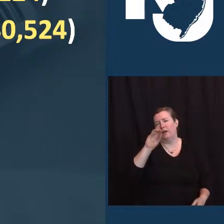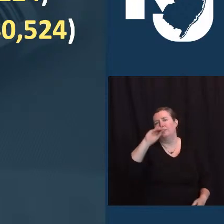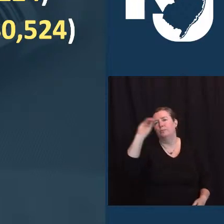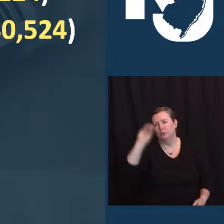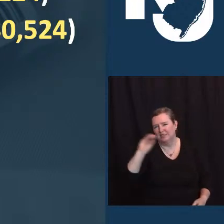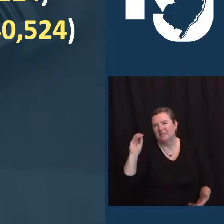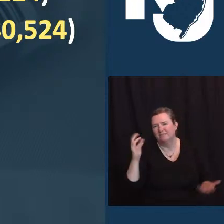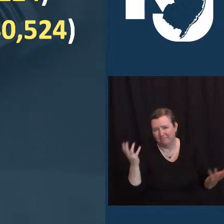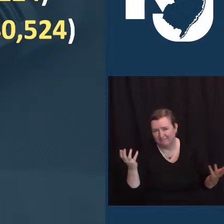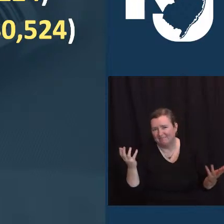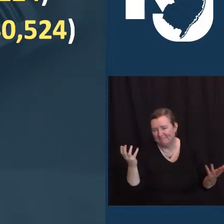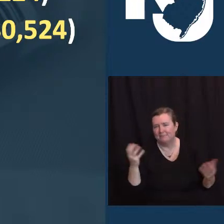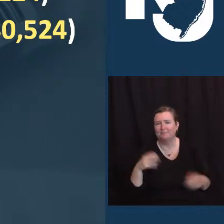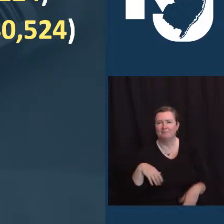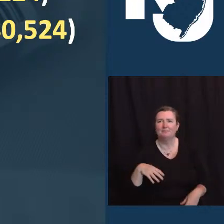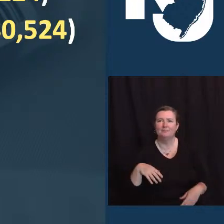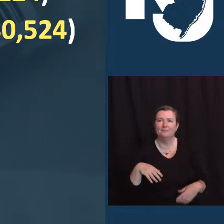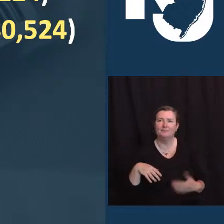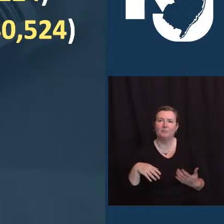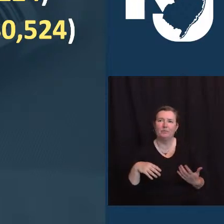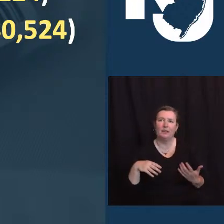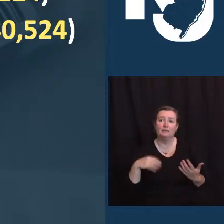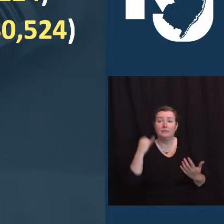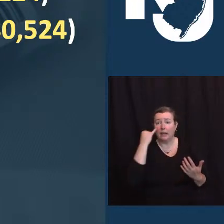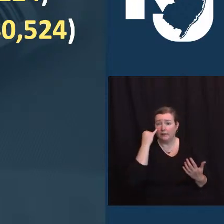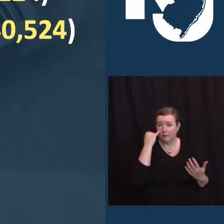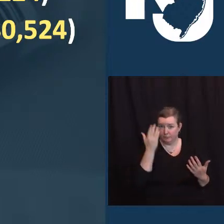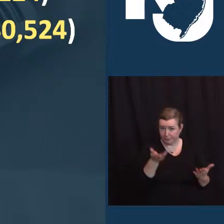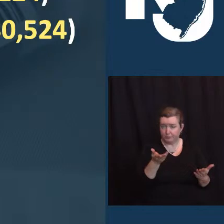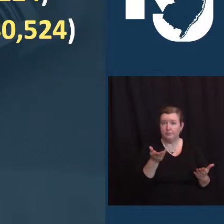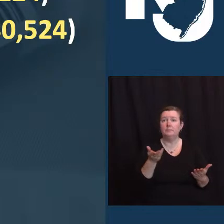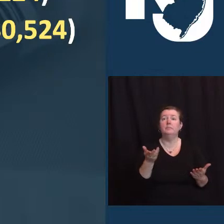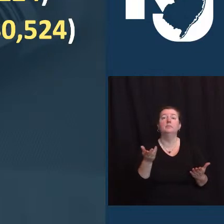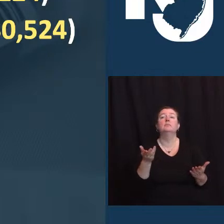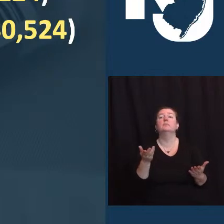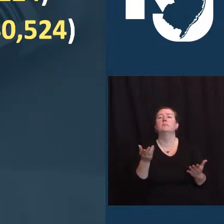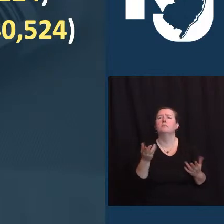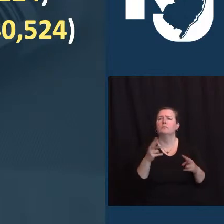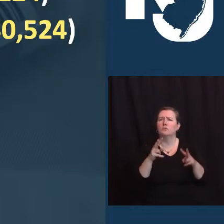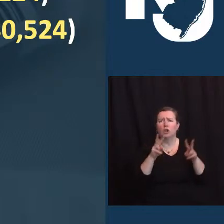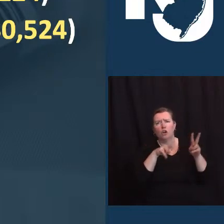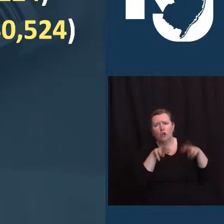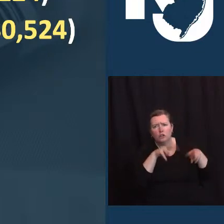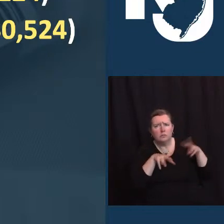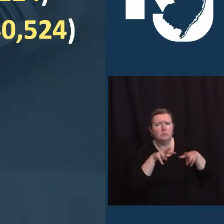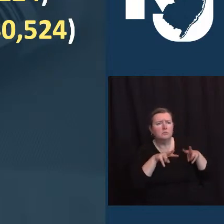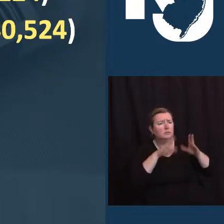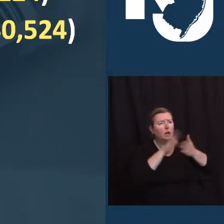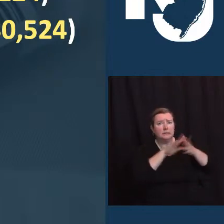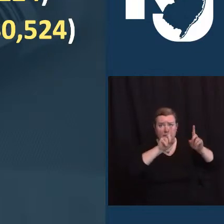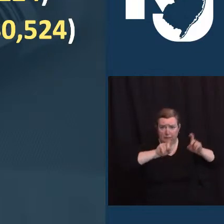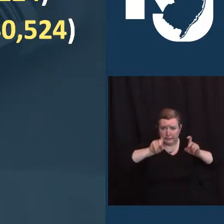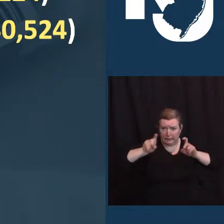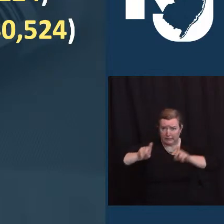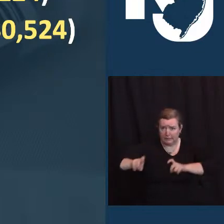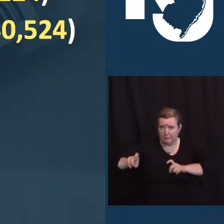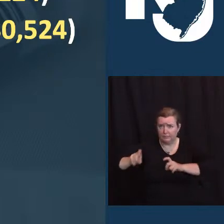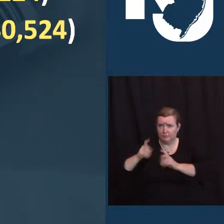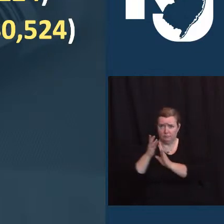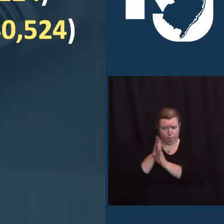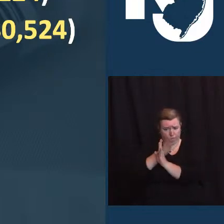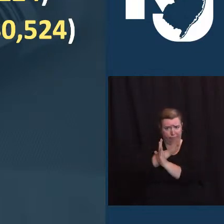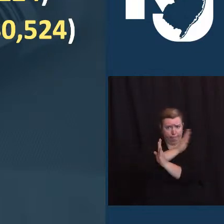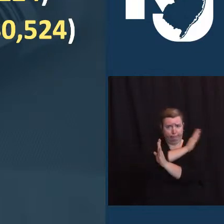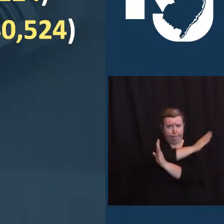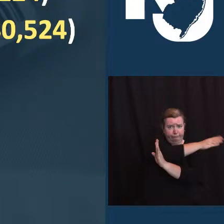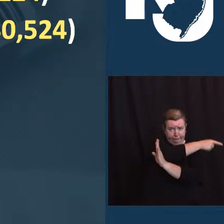1.45%. If you look at all of the tests in the week preceded that, so this is Sunday to